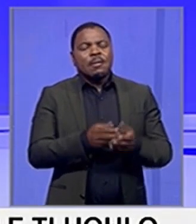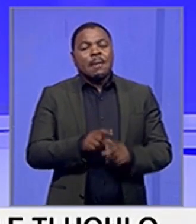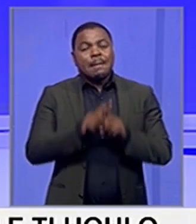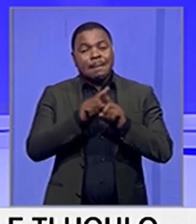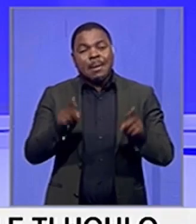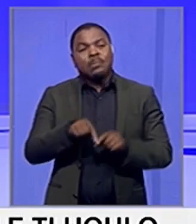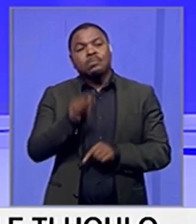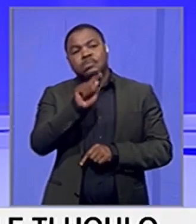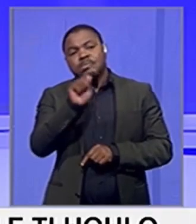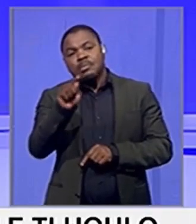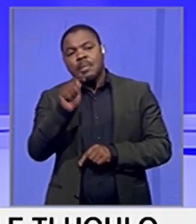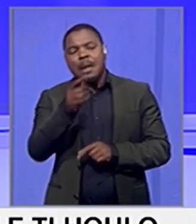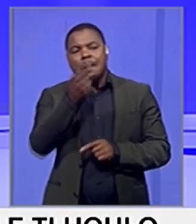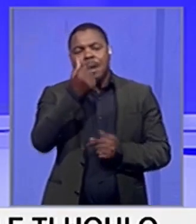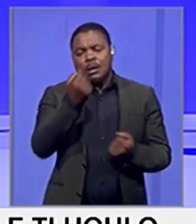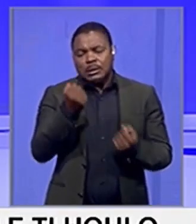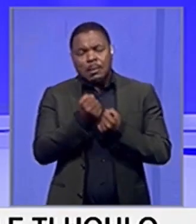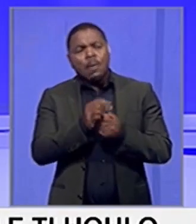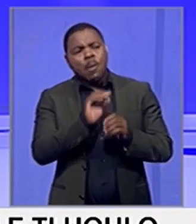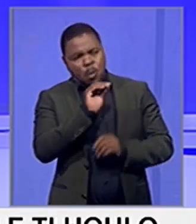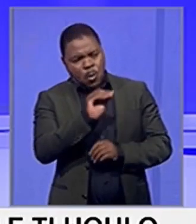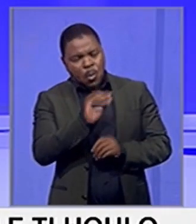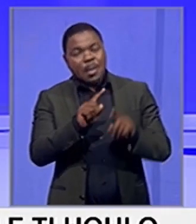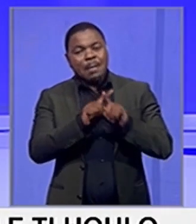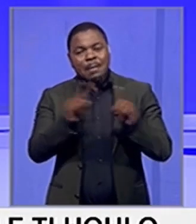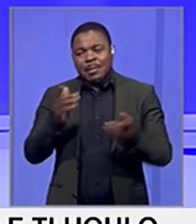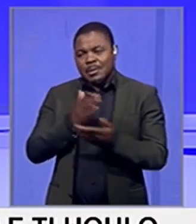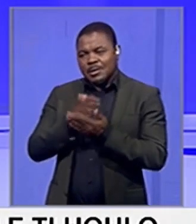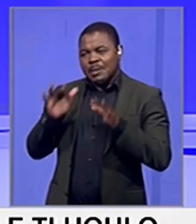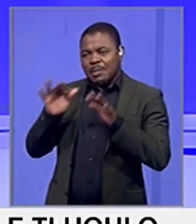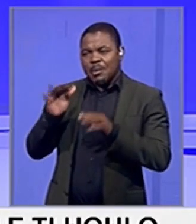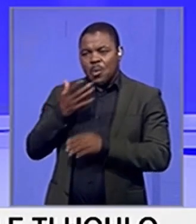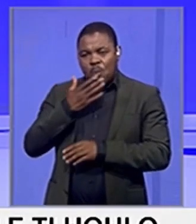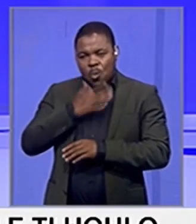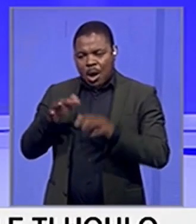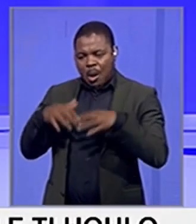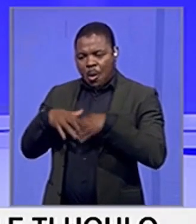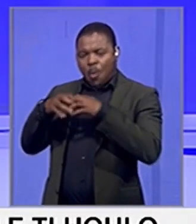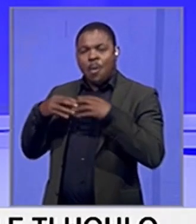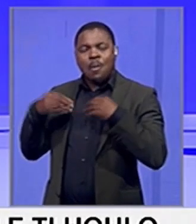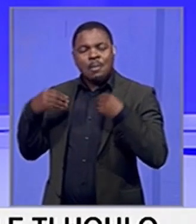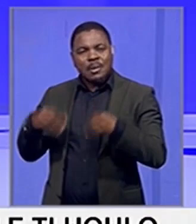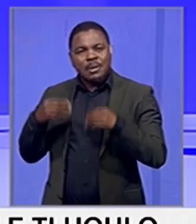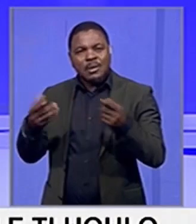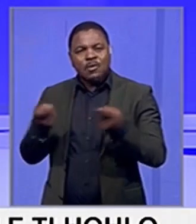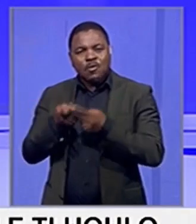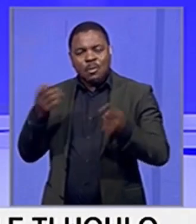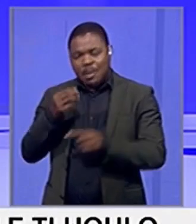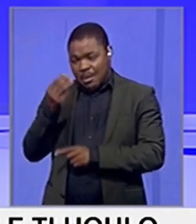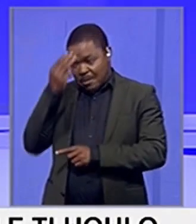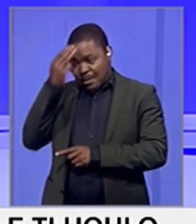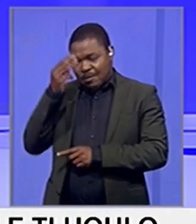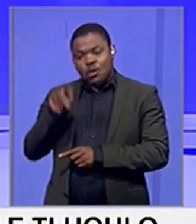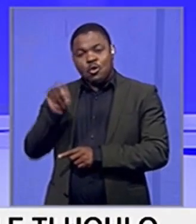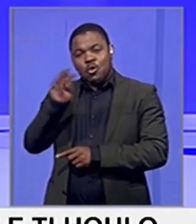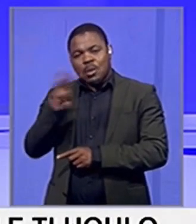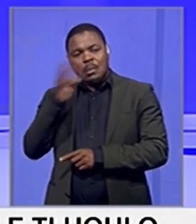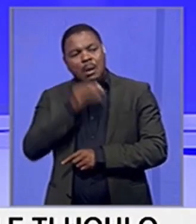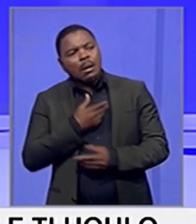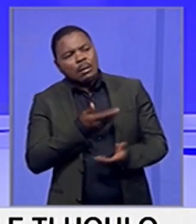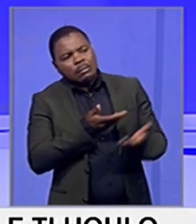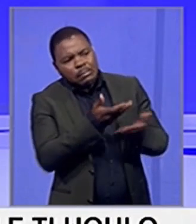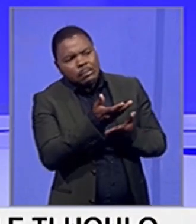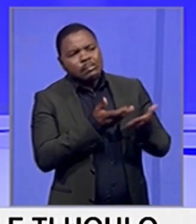tse ntsi tša thego ya mašeleng ba bangwe ba batho bao ba nyakago go bula dikgwebo ka Mahikeng Northwest ba re ke kgale ba